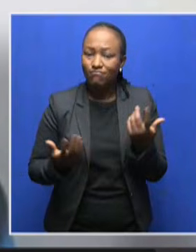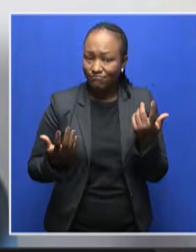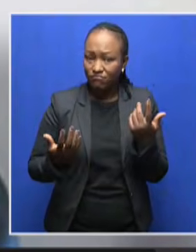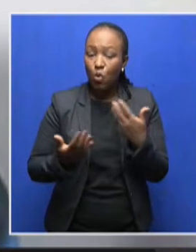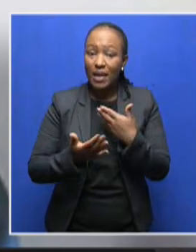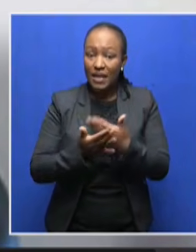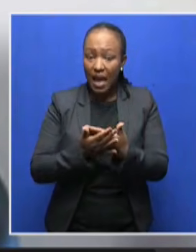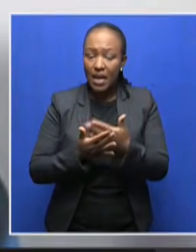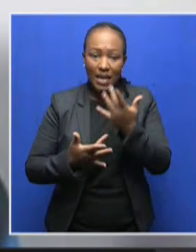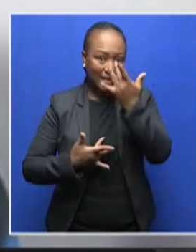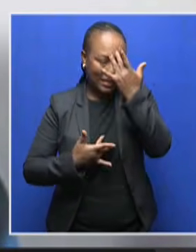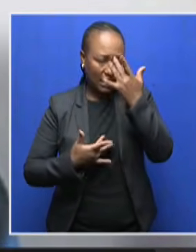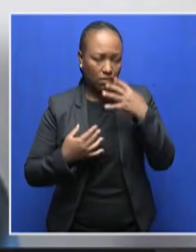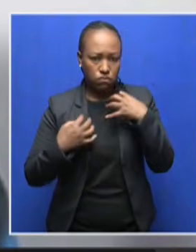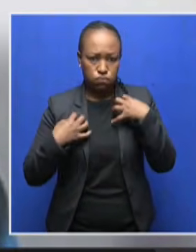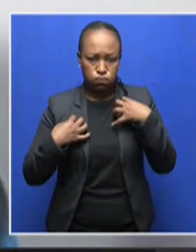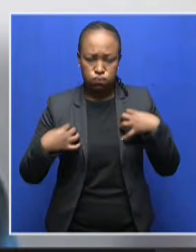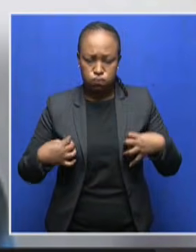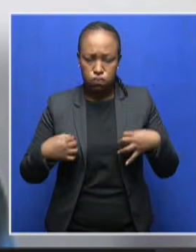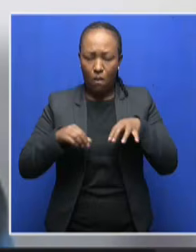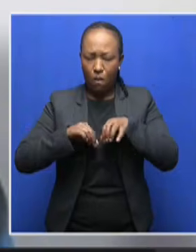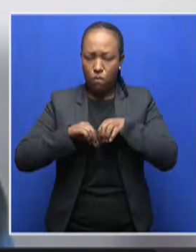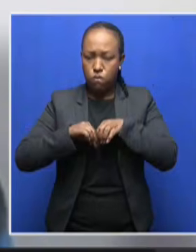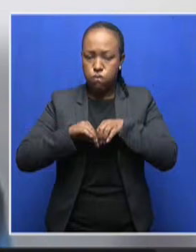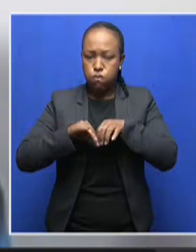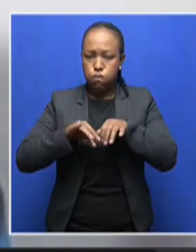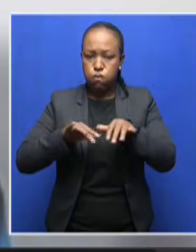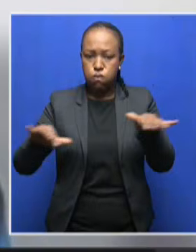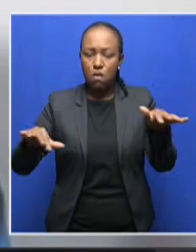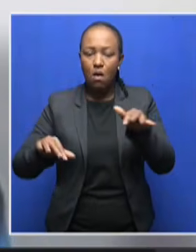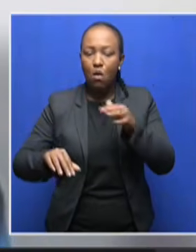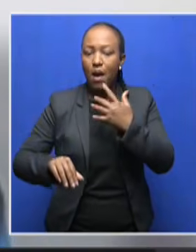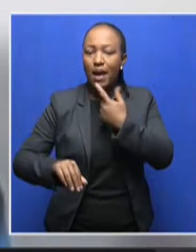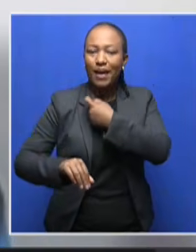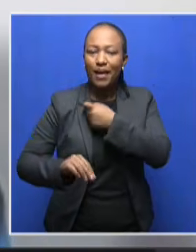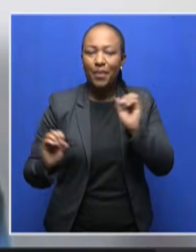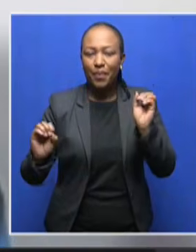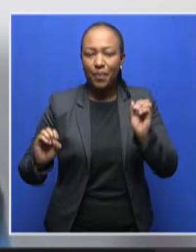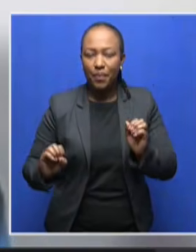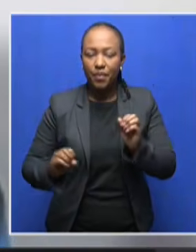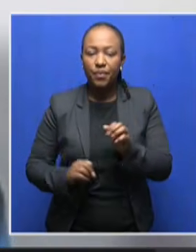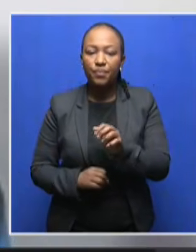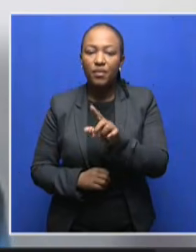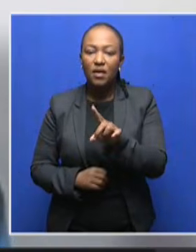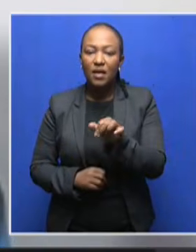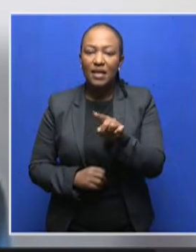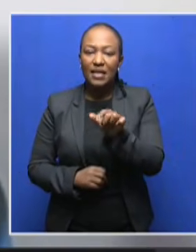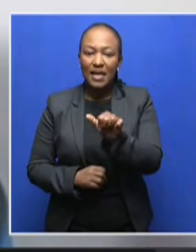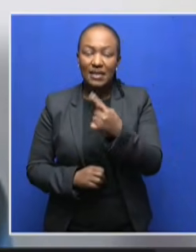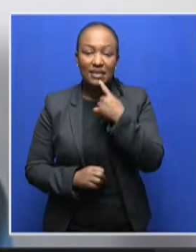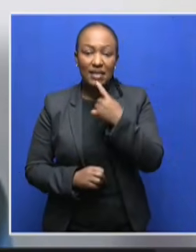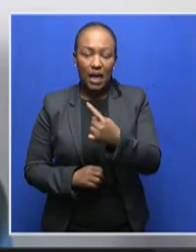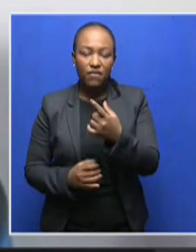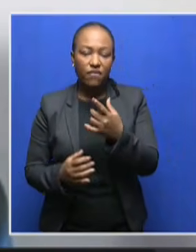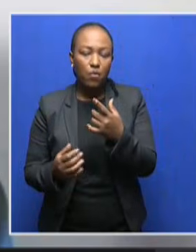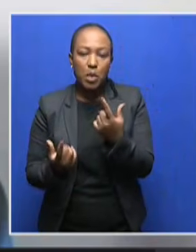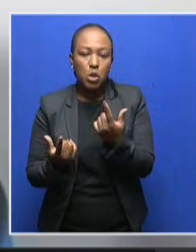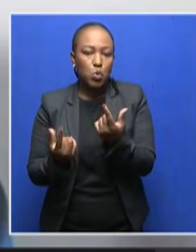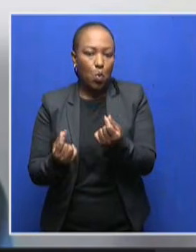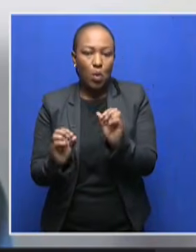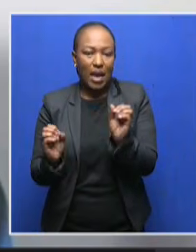readily when there isn't enough vaccination taking place. So what these data tell us is that if we don't act immediately, we